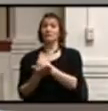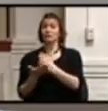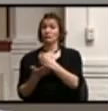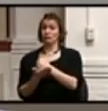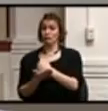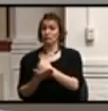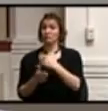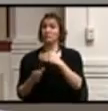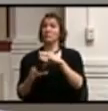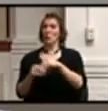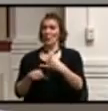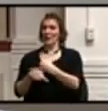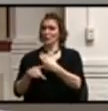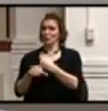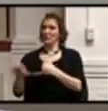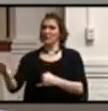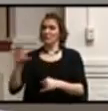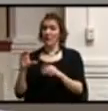the interest income, of